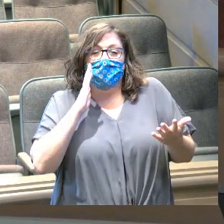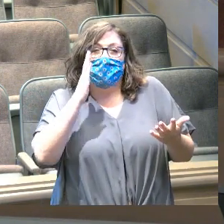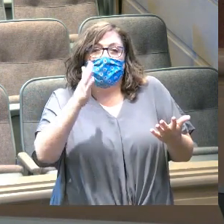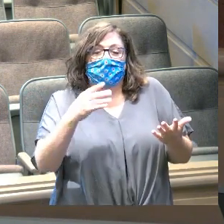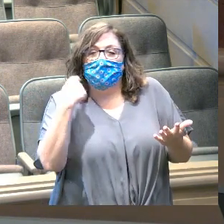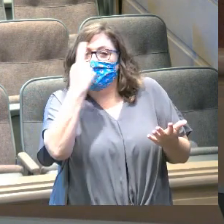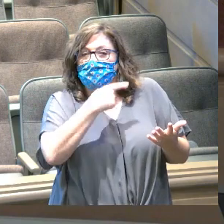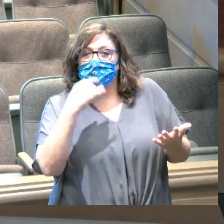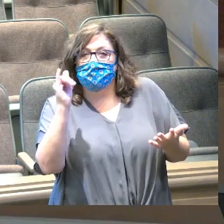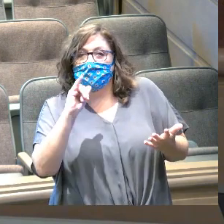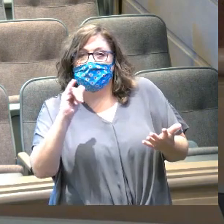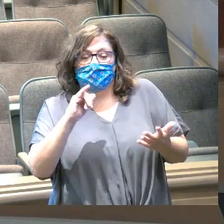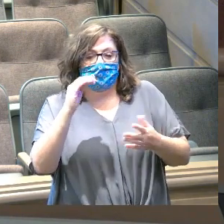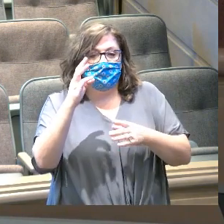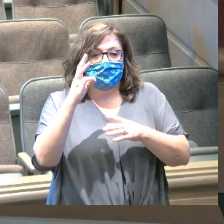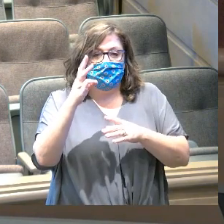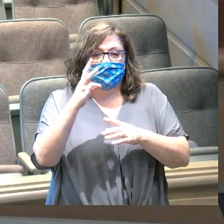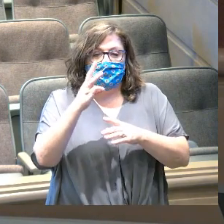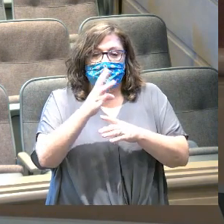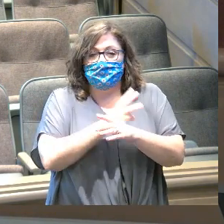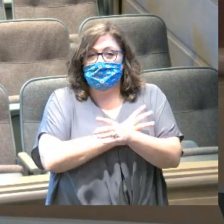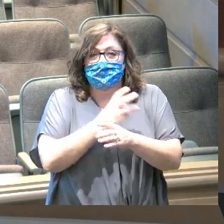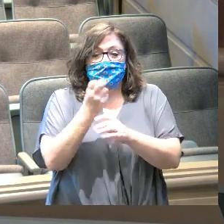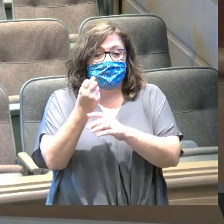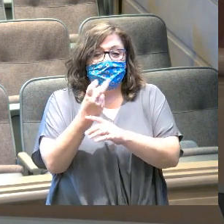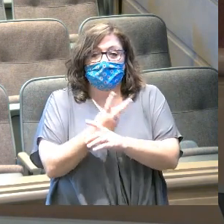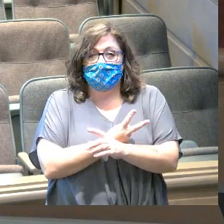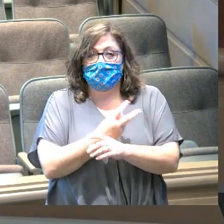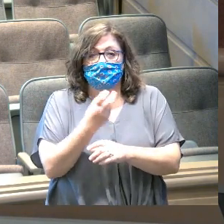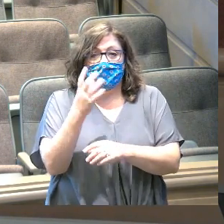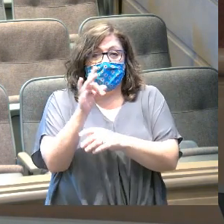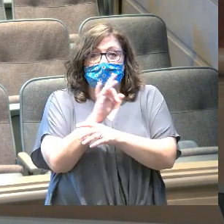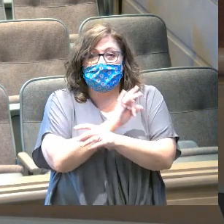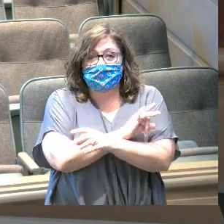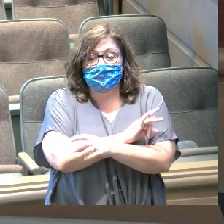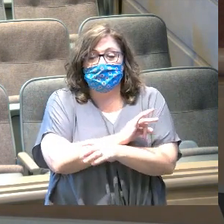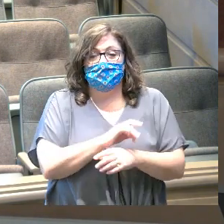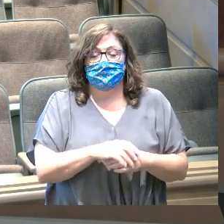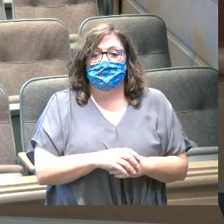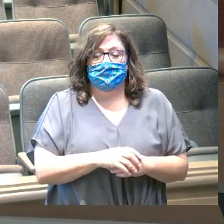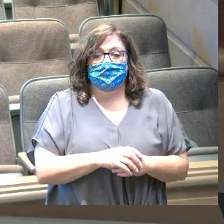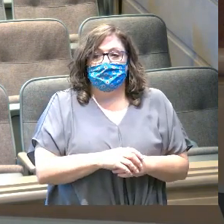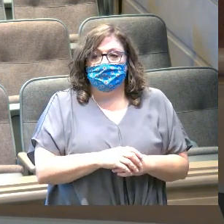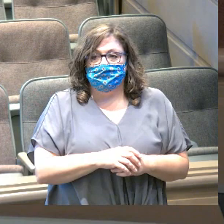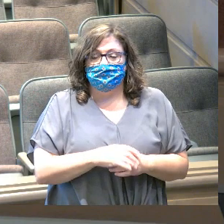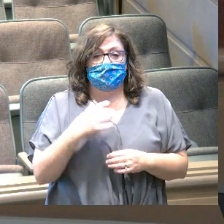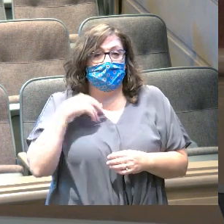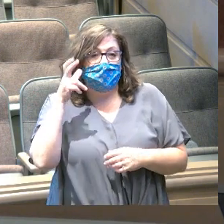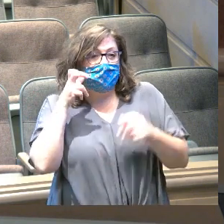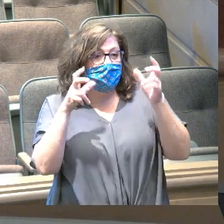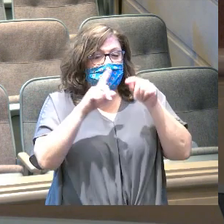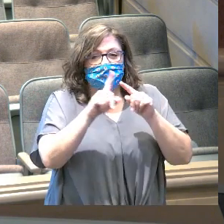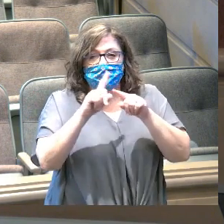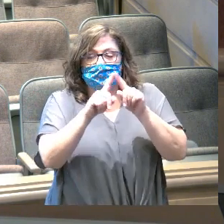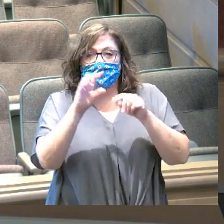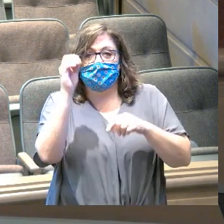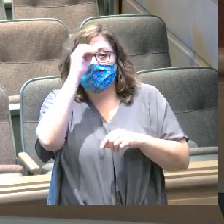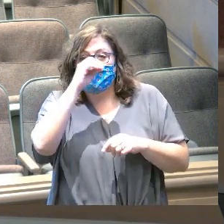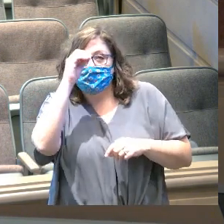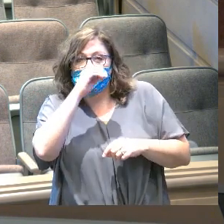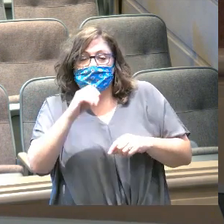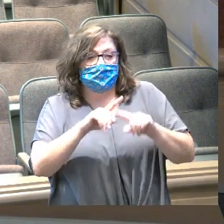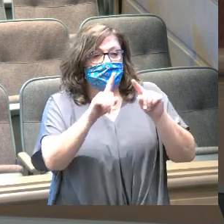like 6, 12, 18, 24 months from now. In fact, I've seen different opinions from different public health